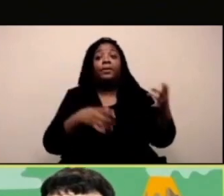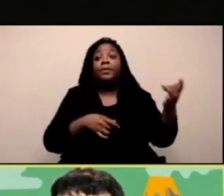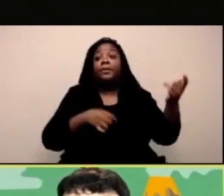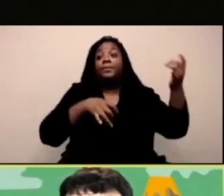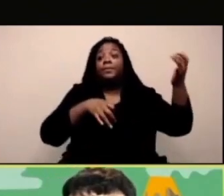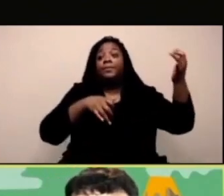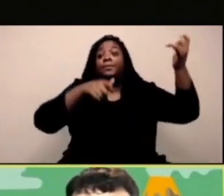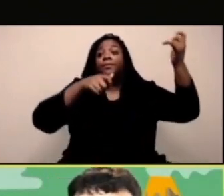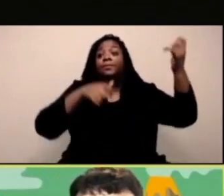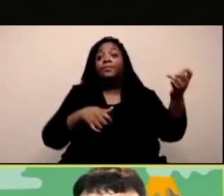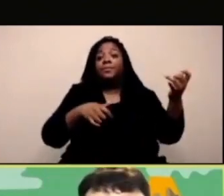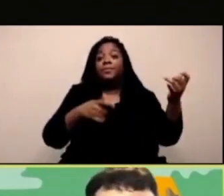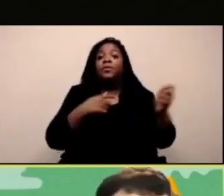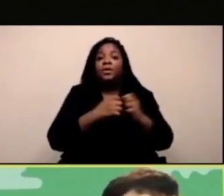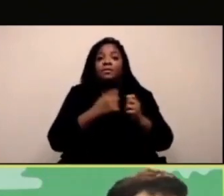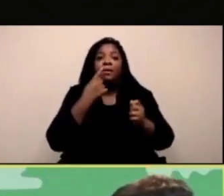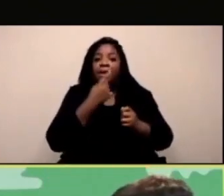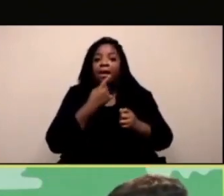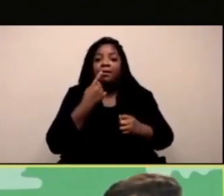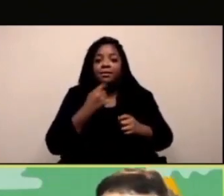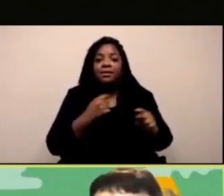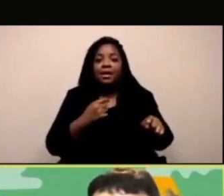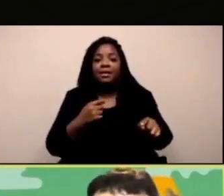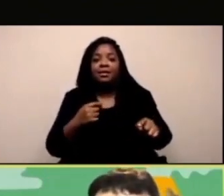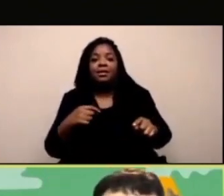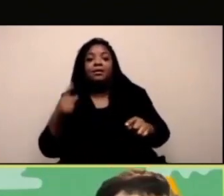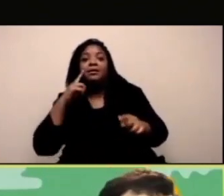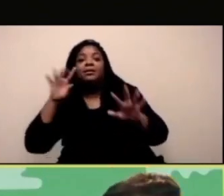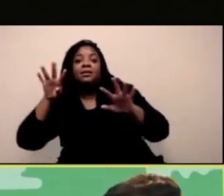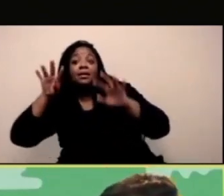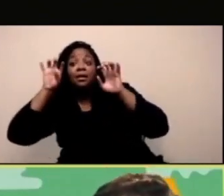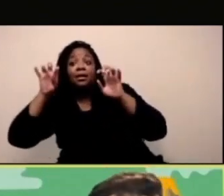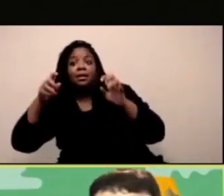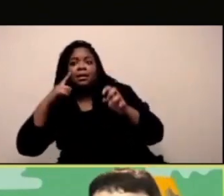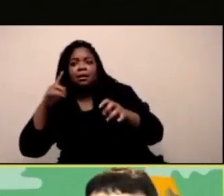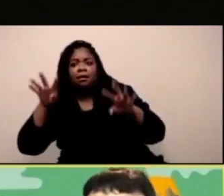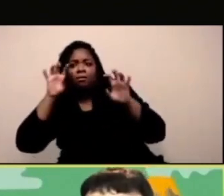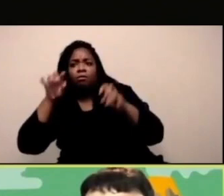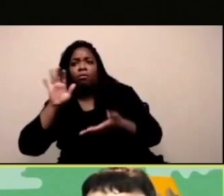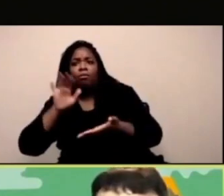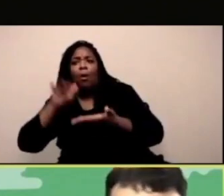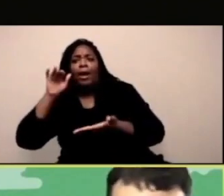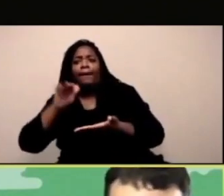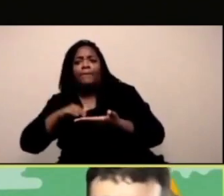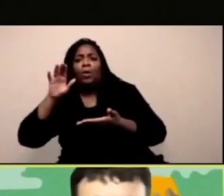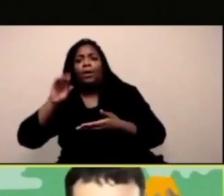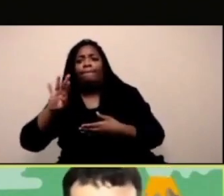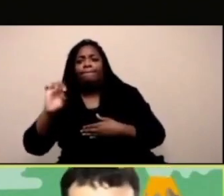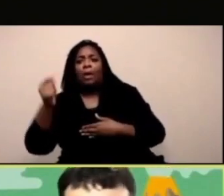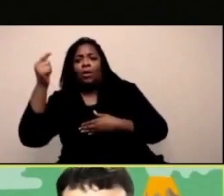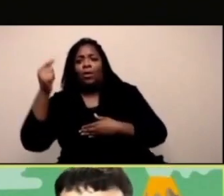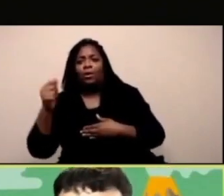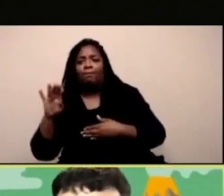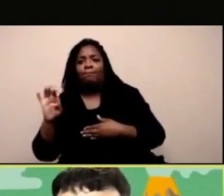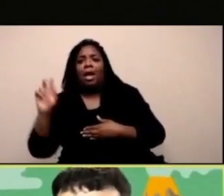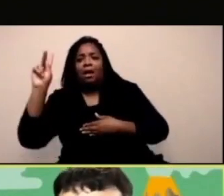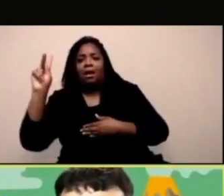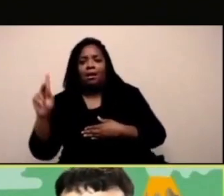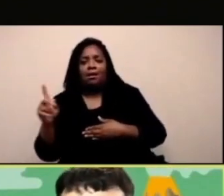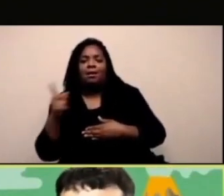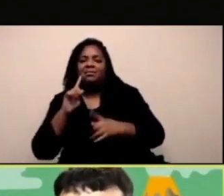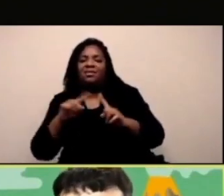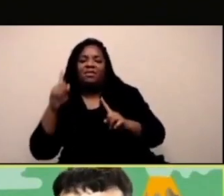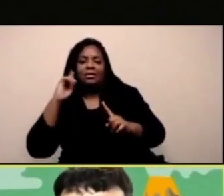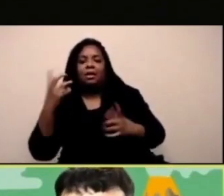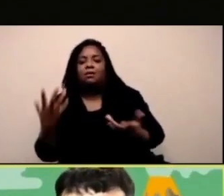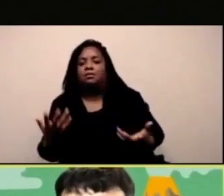let me play music with my mouth, or I can get some random sound effects, which is pretty fun. And